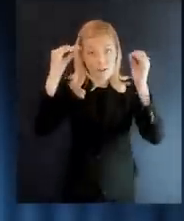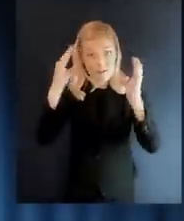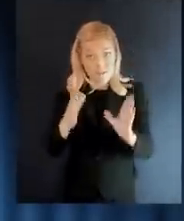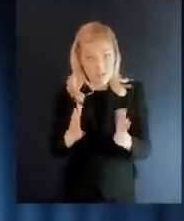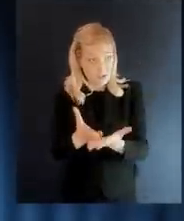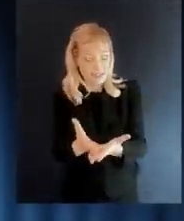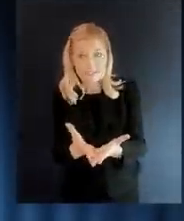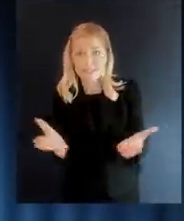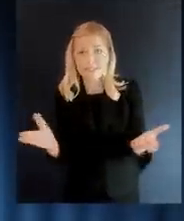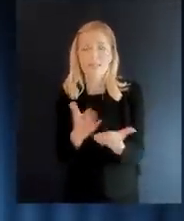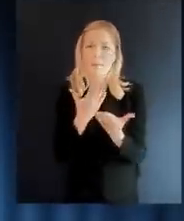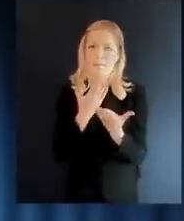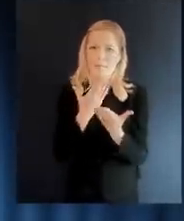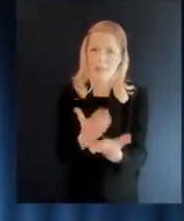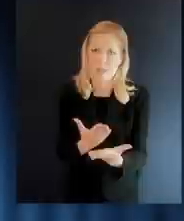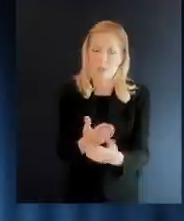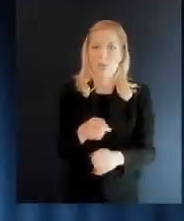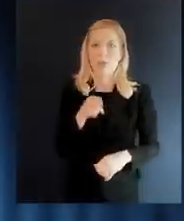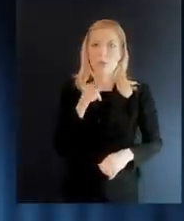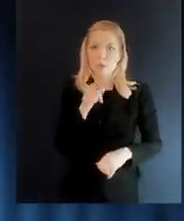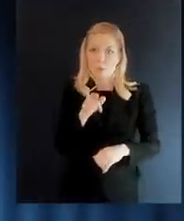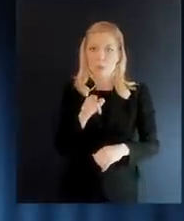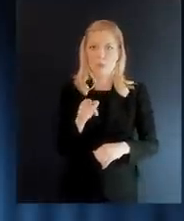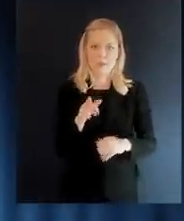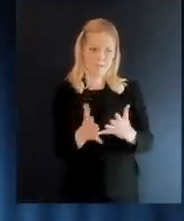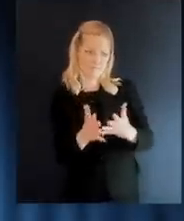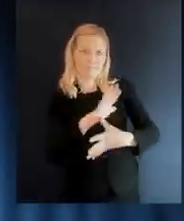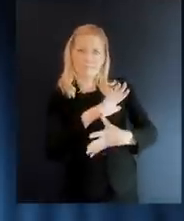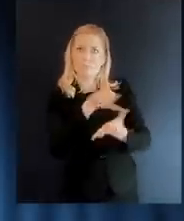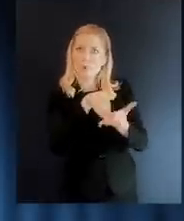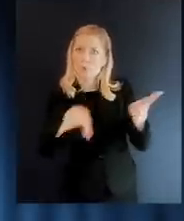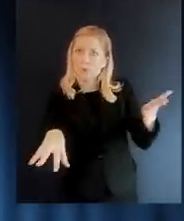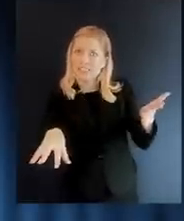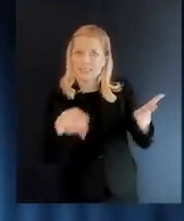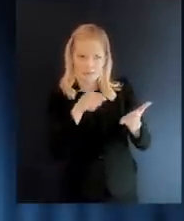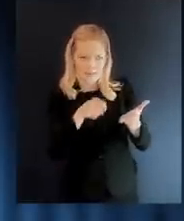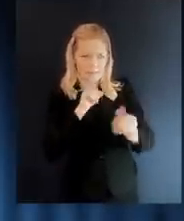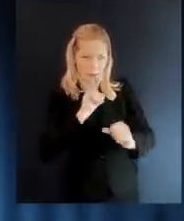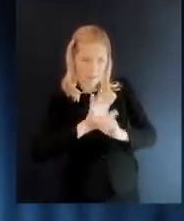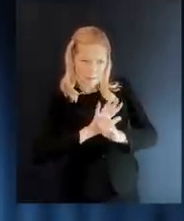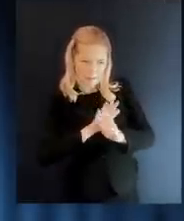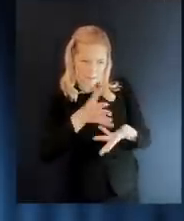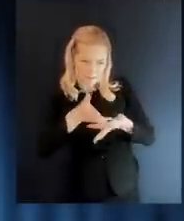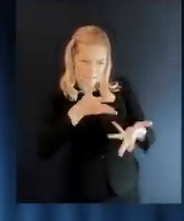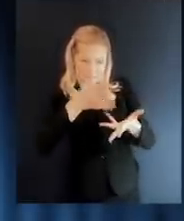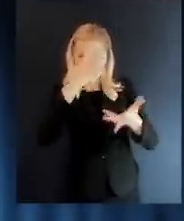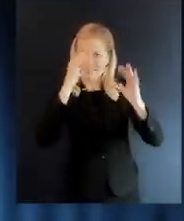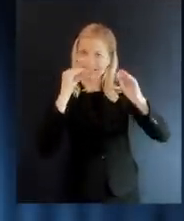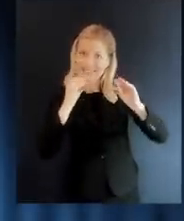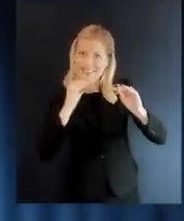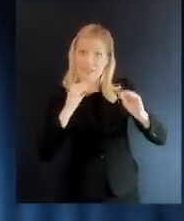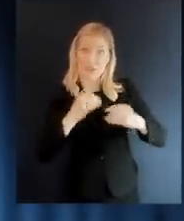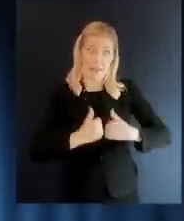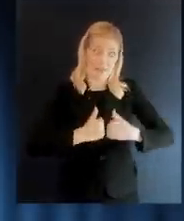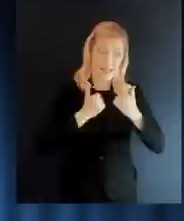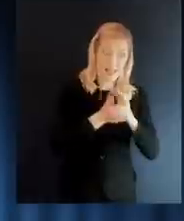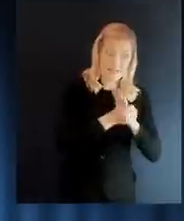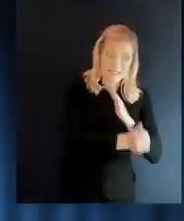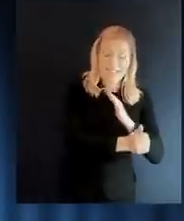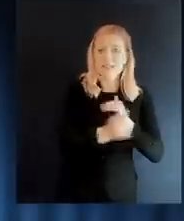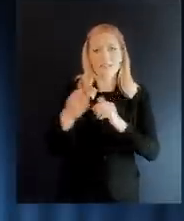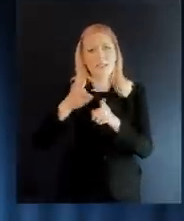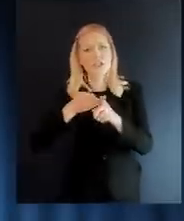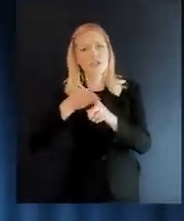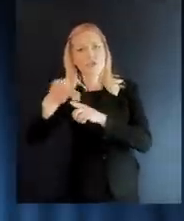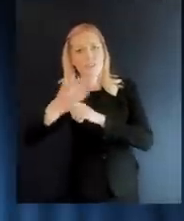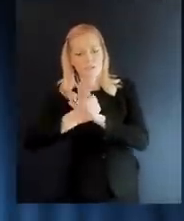to our students, for teaching them life and career skills they will carry with them forever, and for doing all